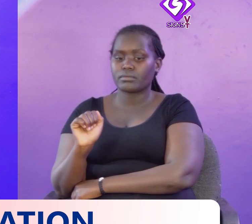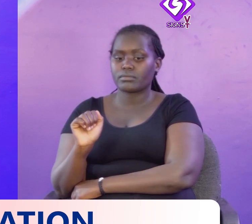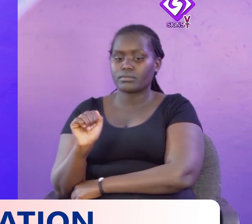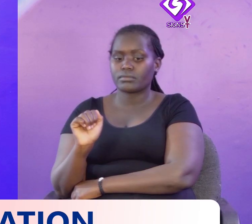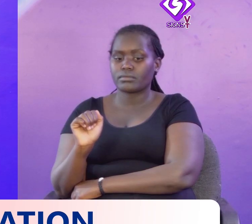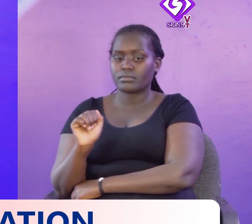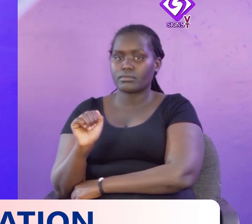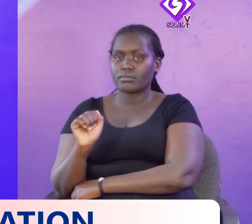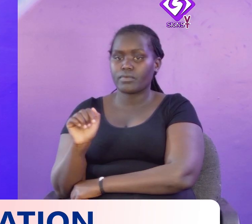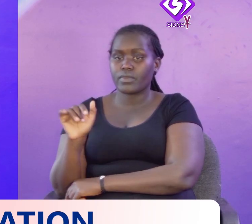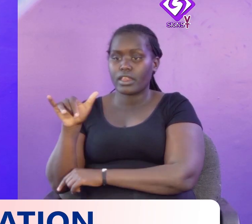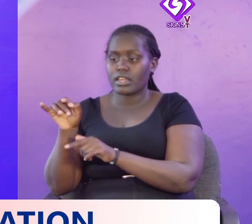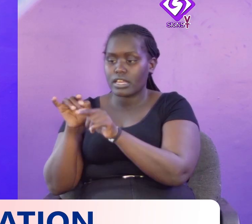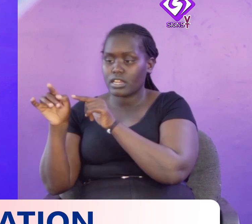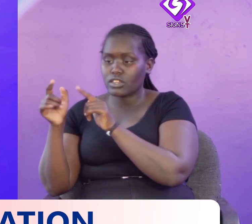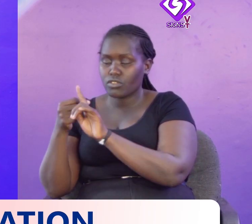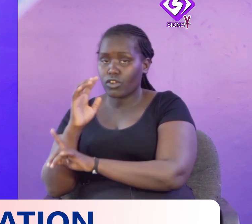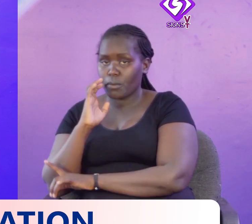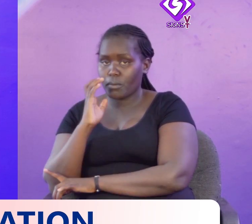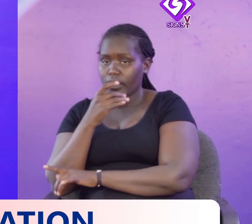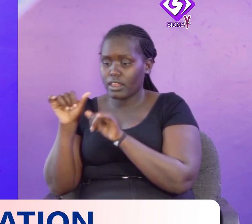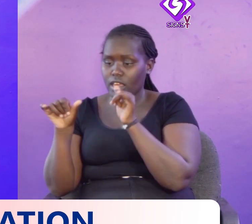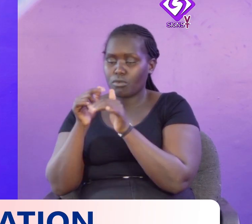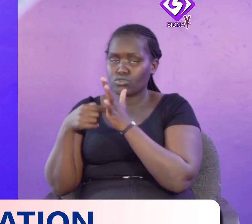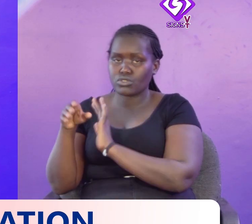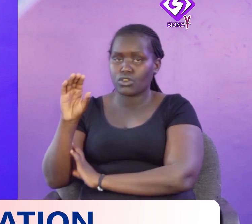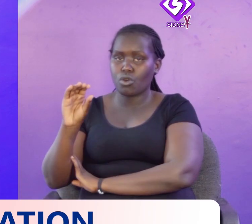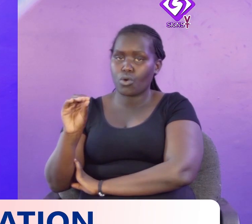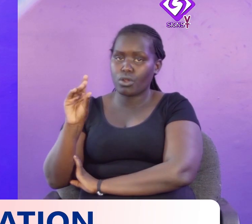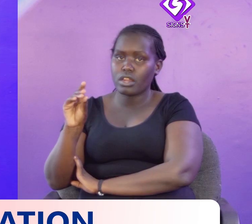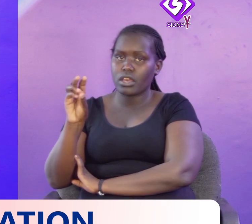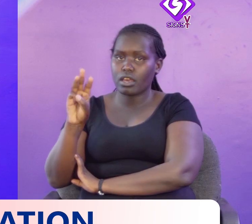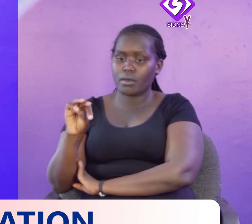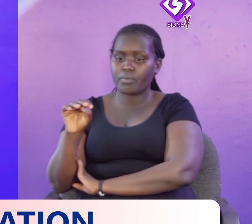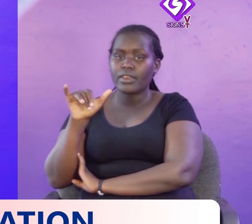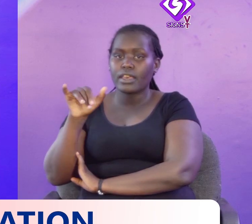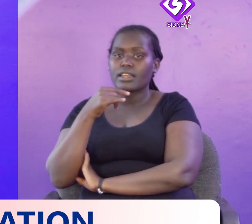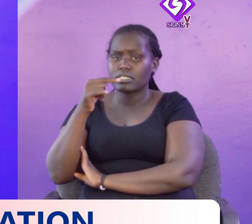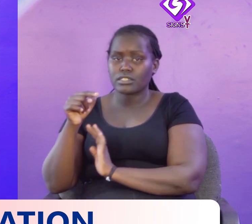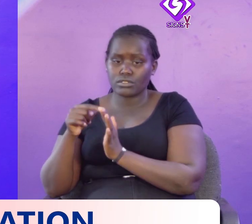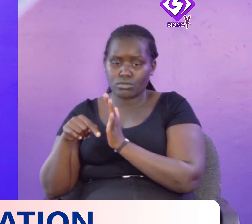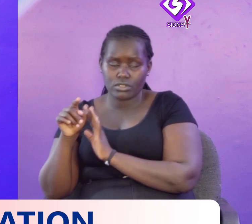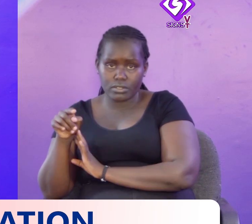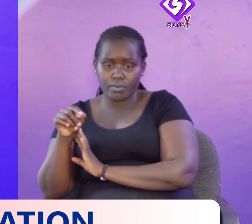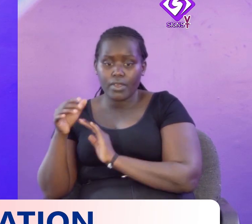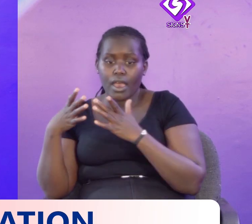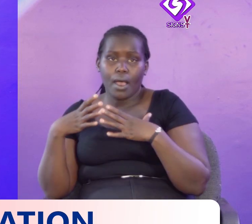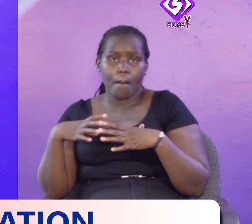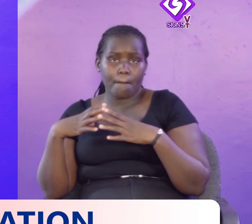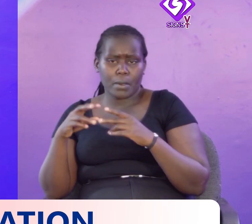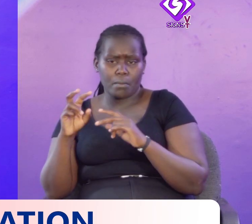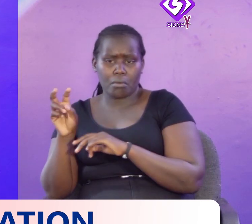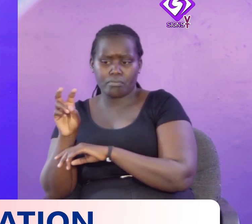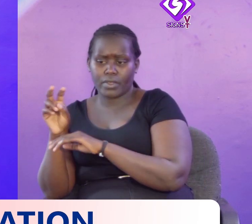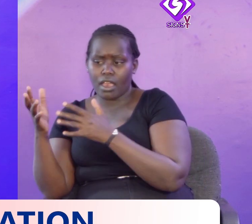an allegation from Rigathi about ODM. Yeah. Already, that tells you, people are looking at a